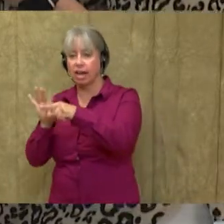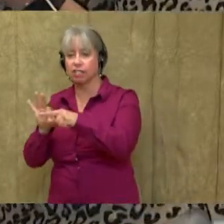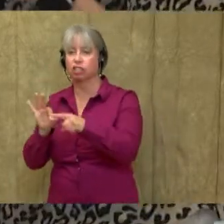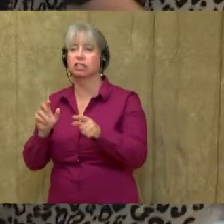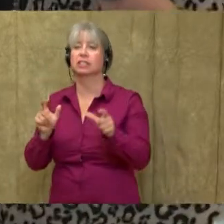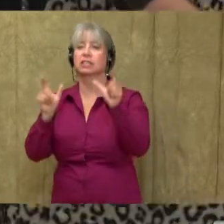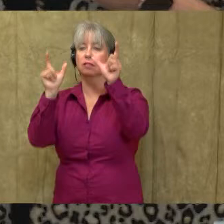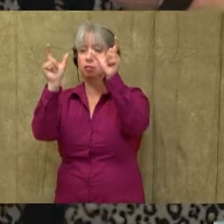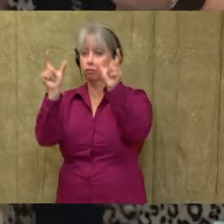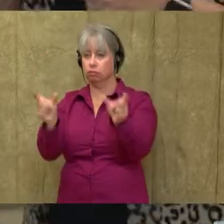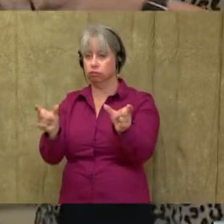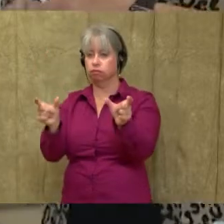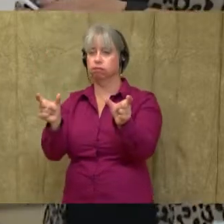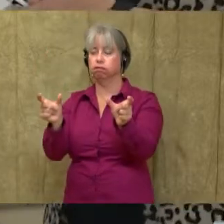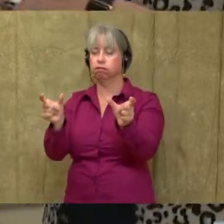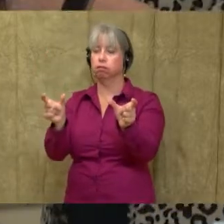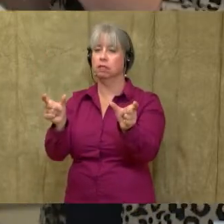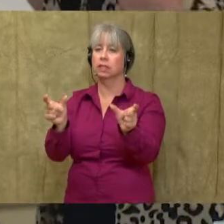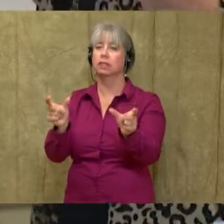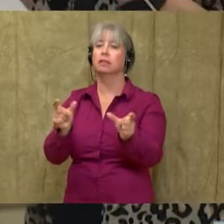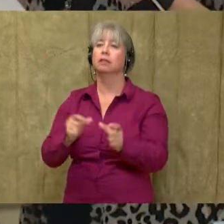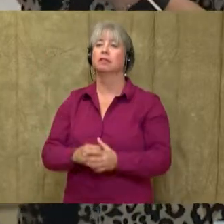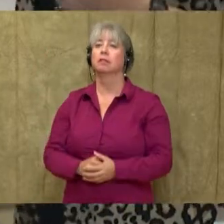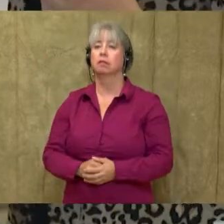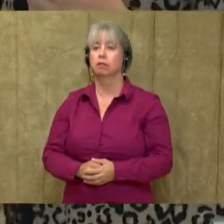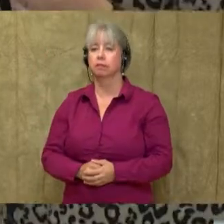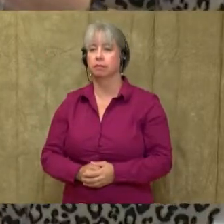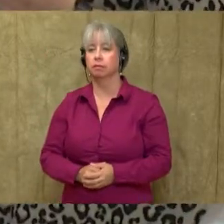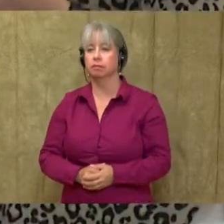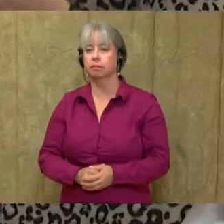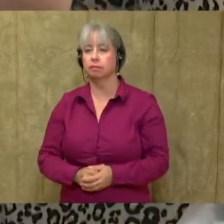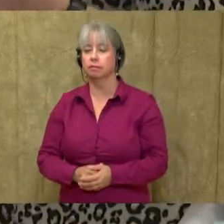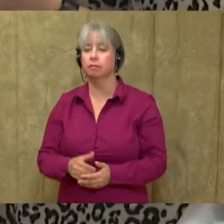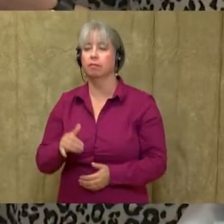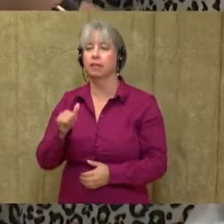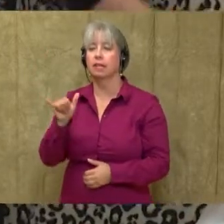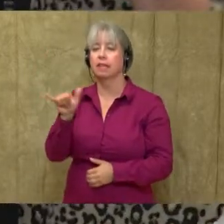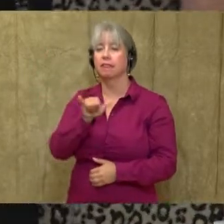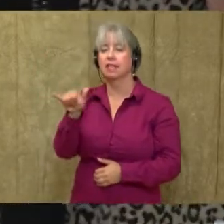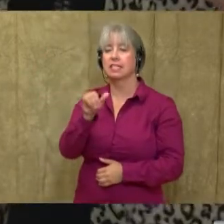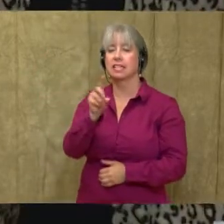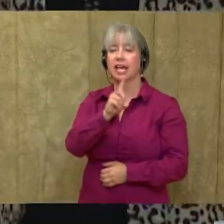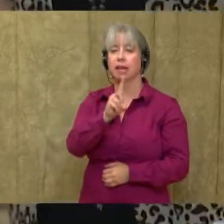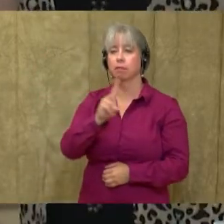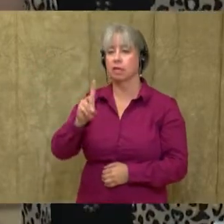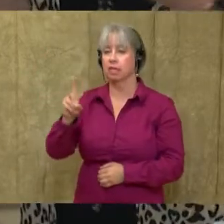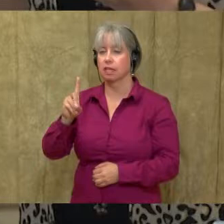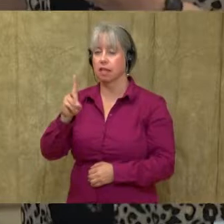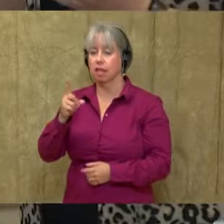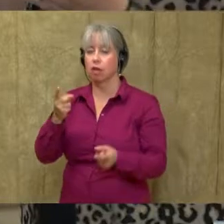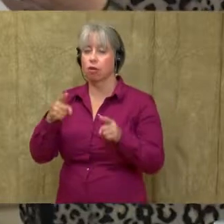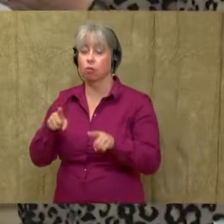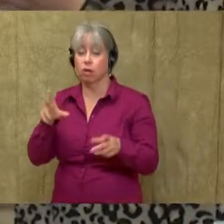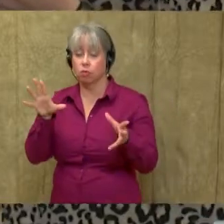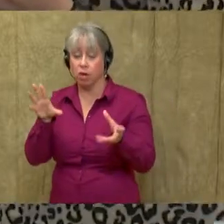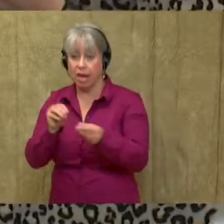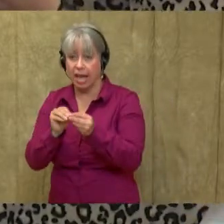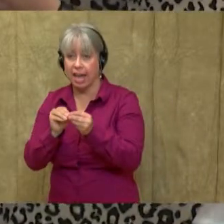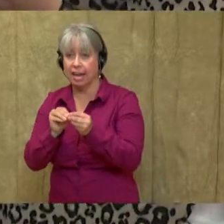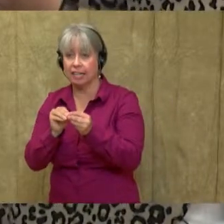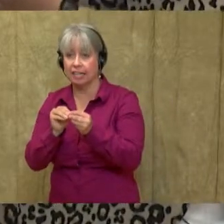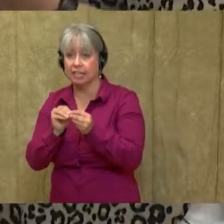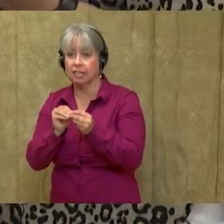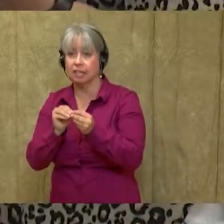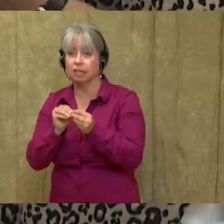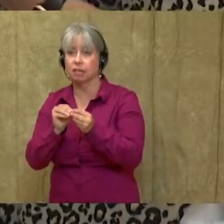look maybe a little different than the fractions that you're used to seeing, but they have the same denominator, and we're adding them. So what can we do with our